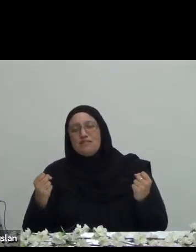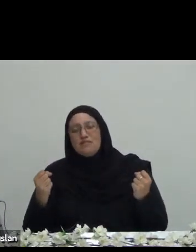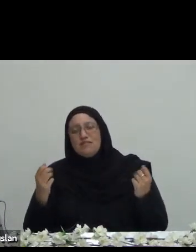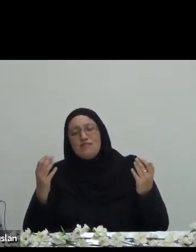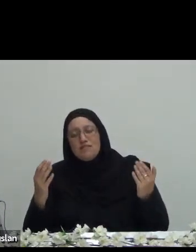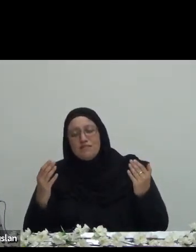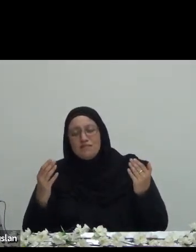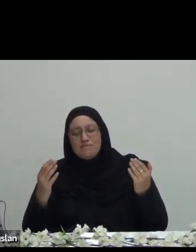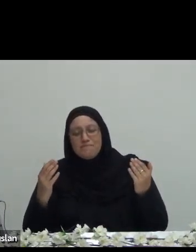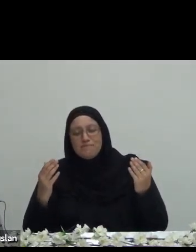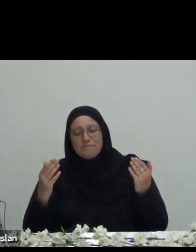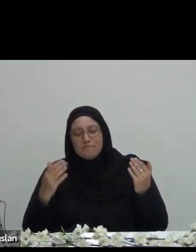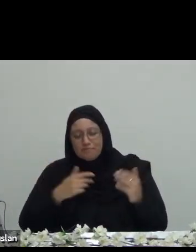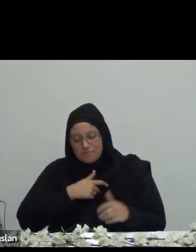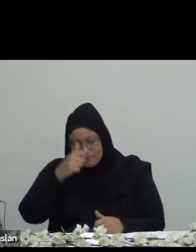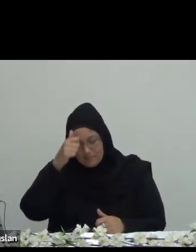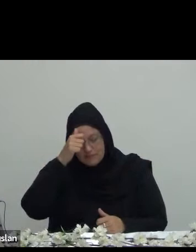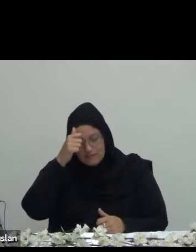I know I'm